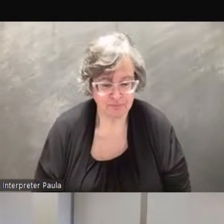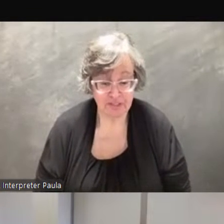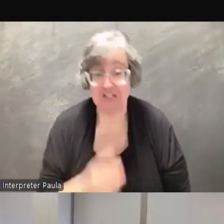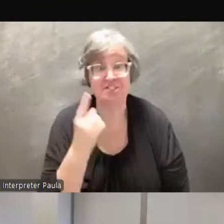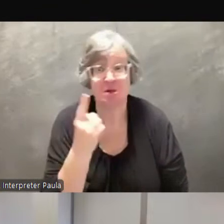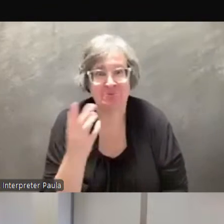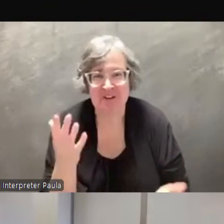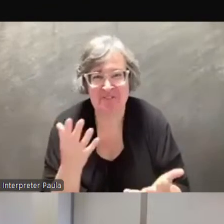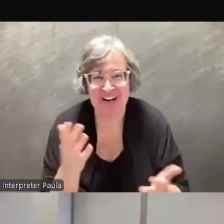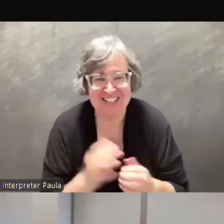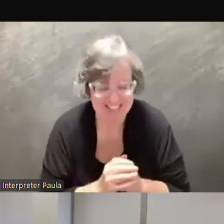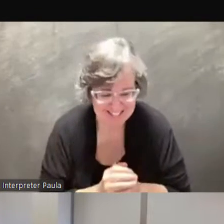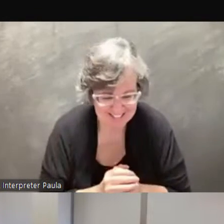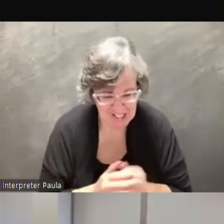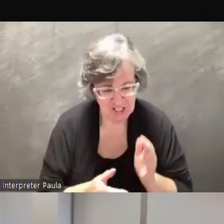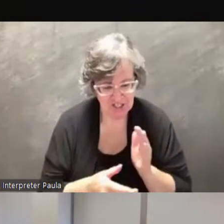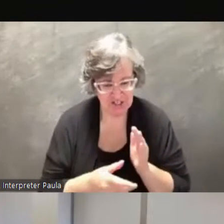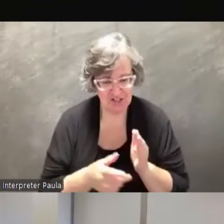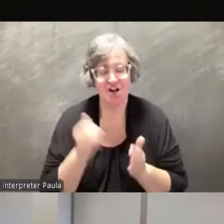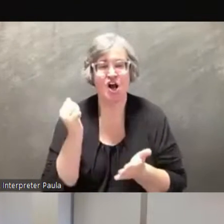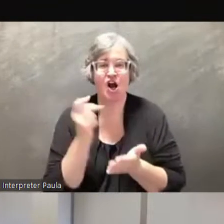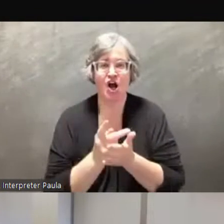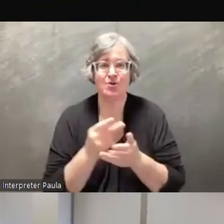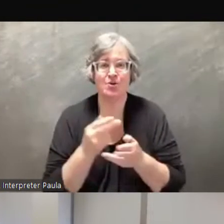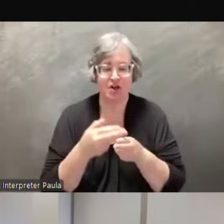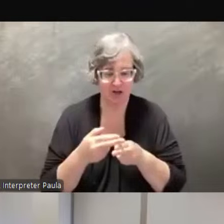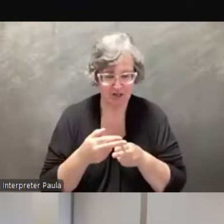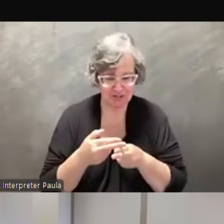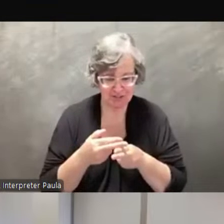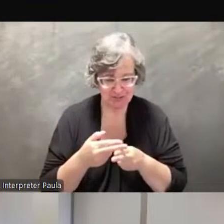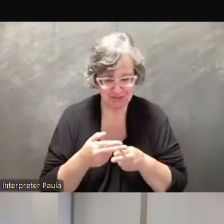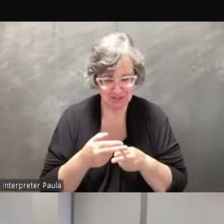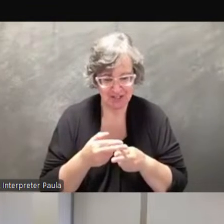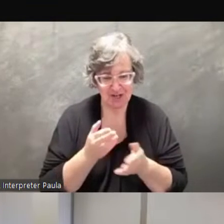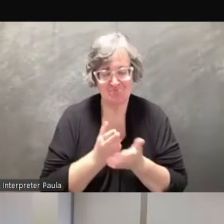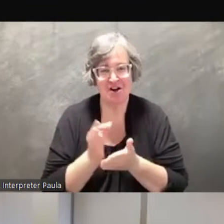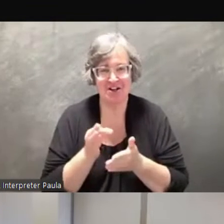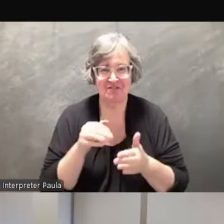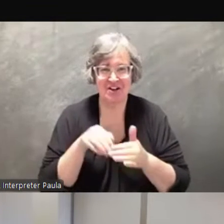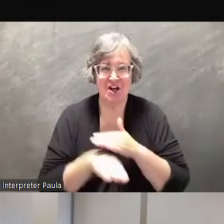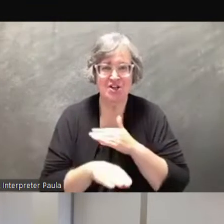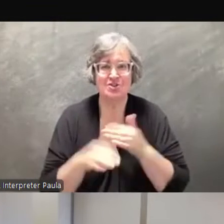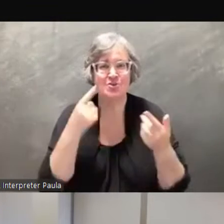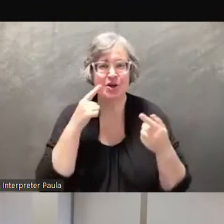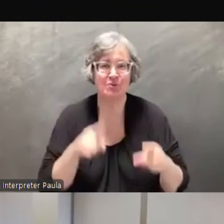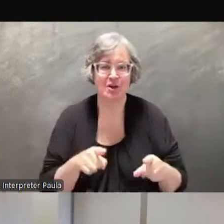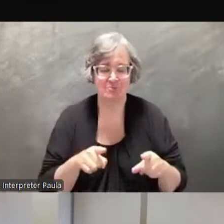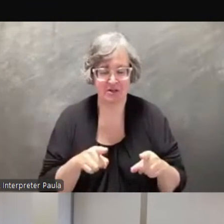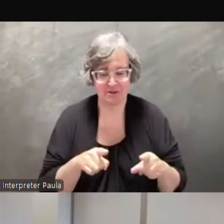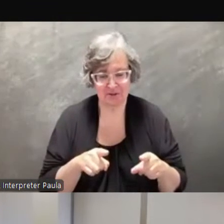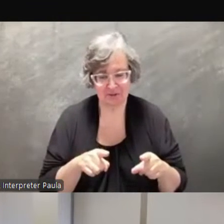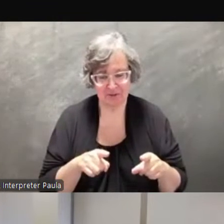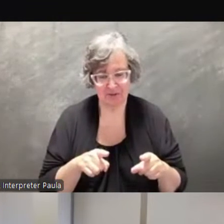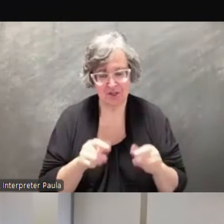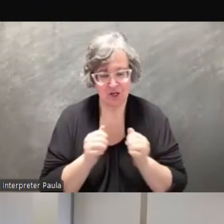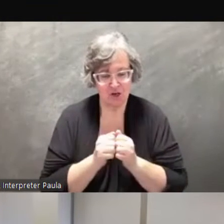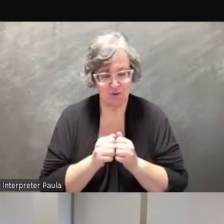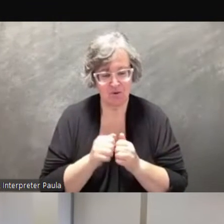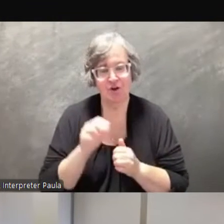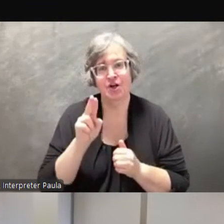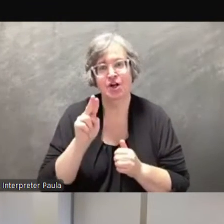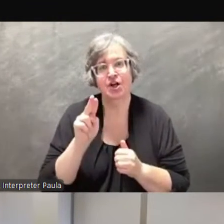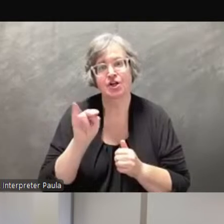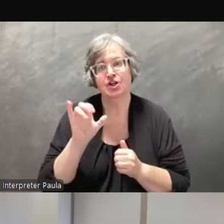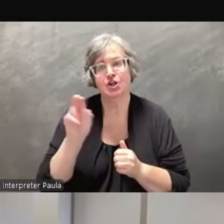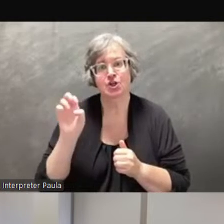something of an ordinance authorizing a temporary right of entry agreement with Union